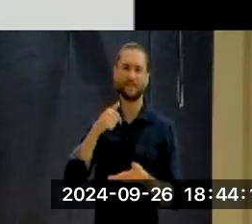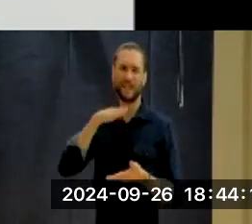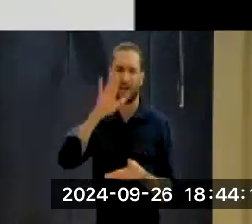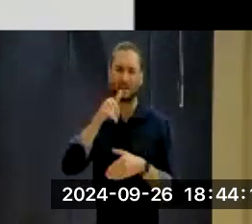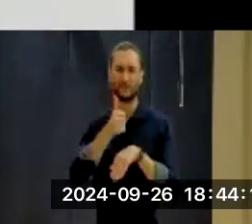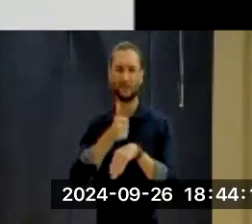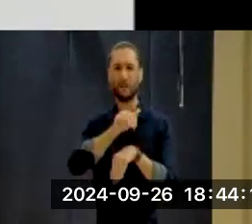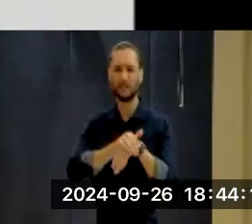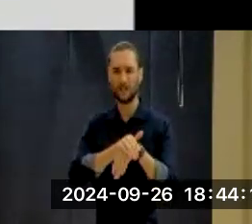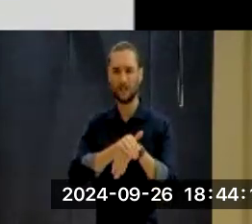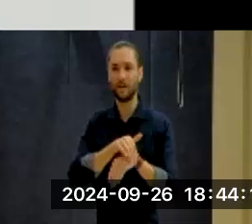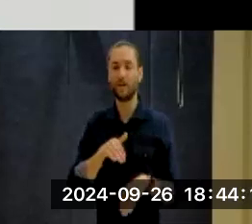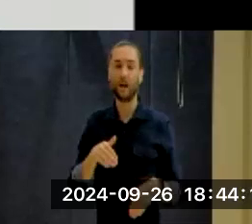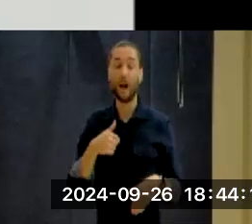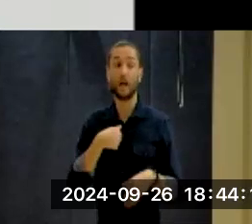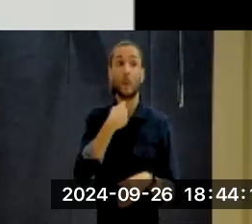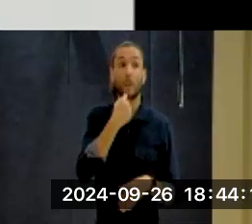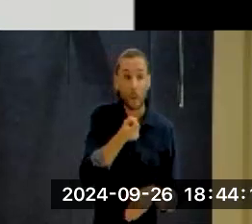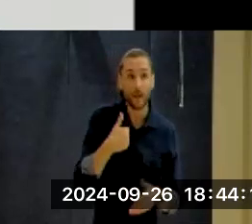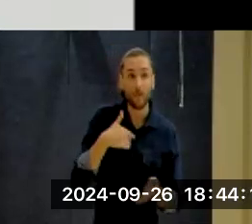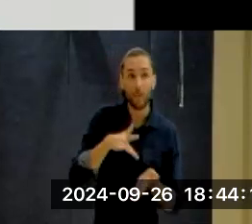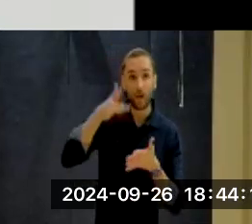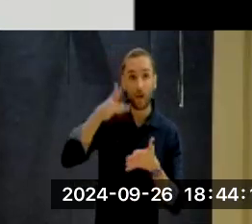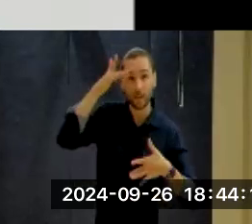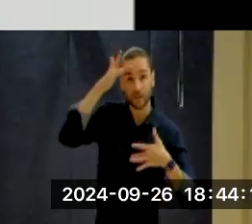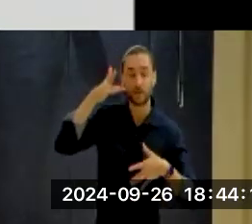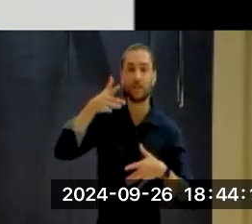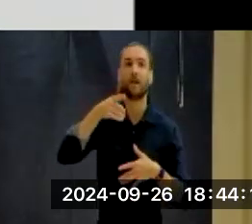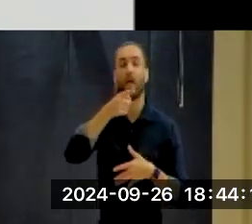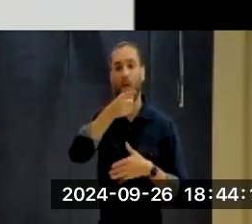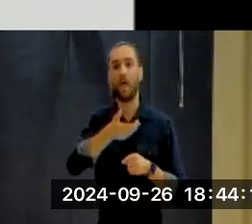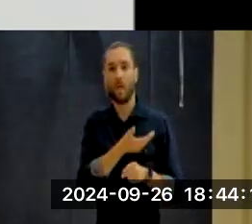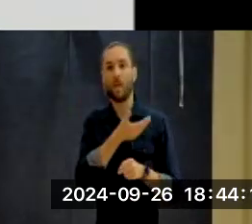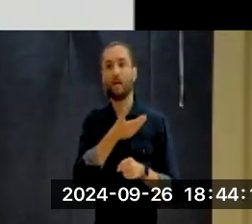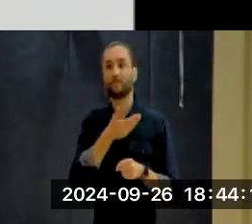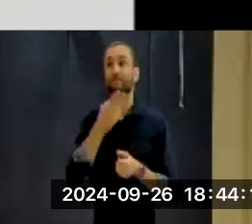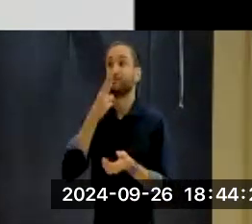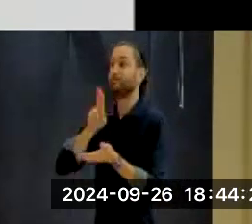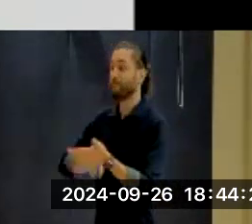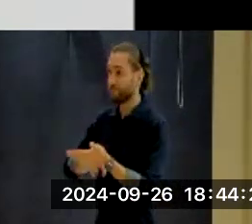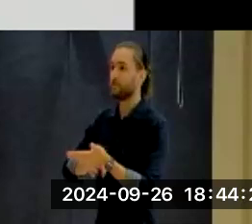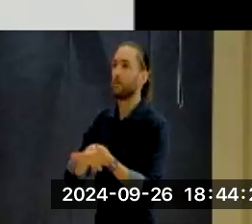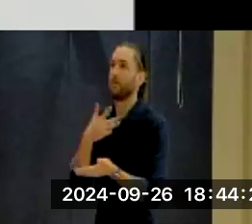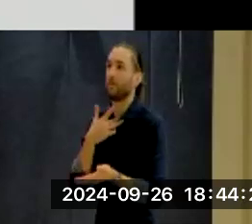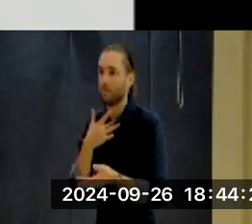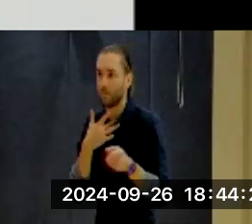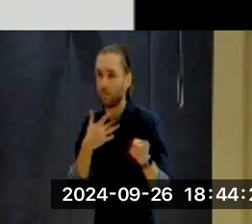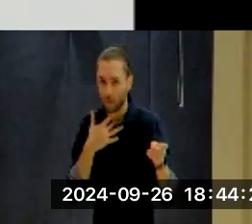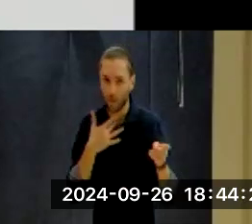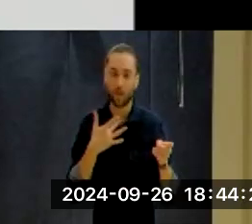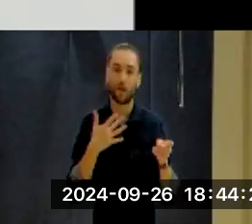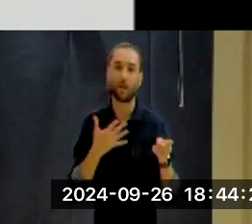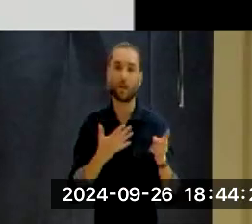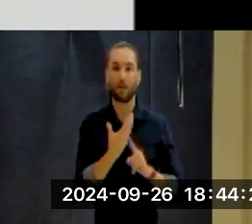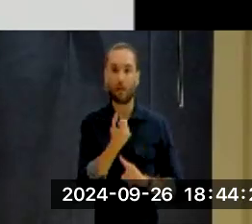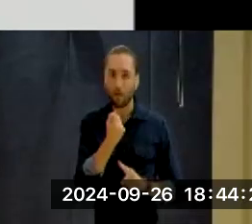I disclosed a medical condition that I had. But given, given that it's really hard